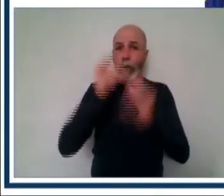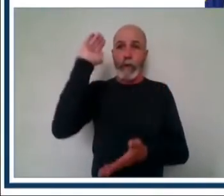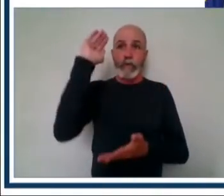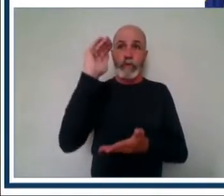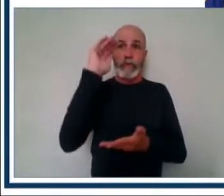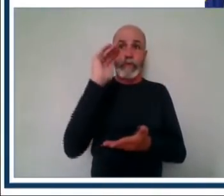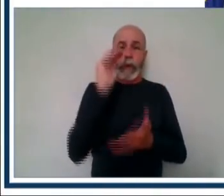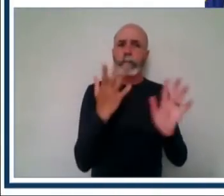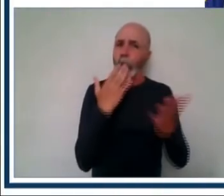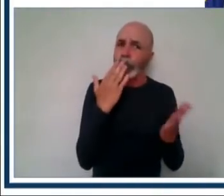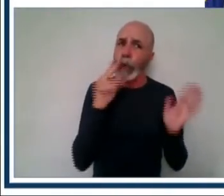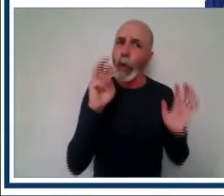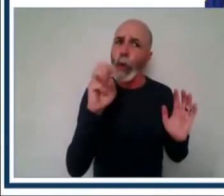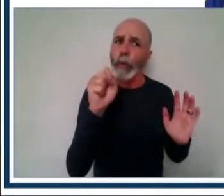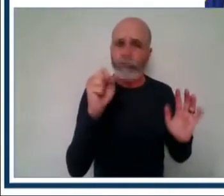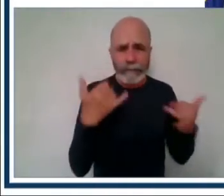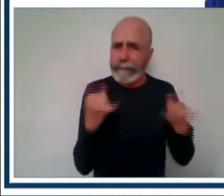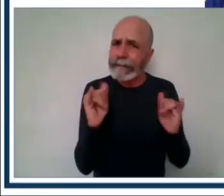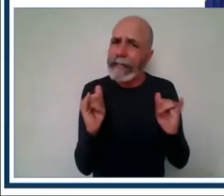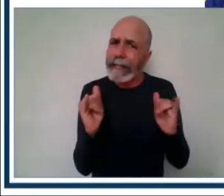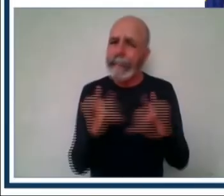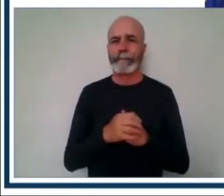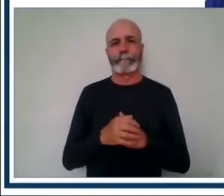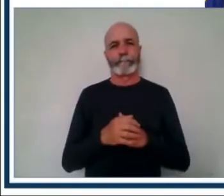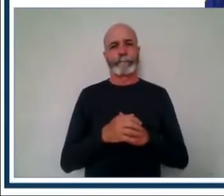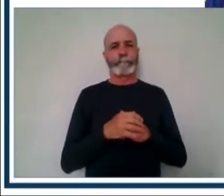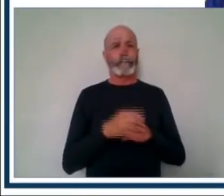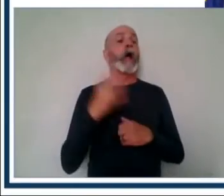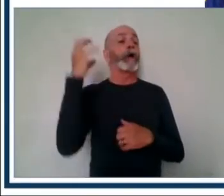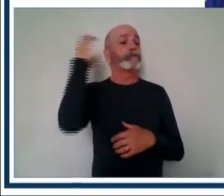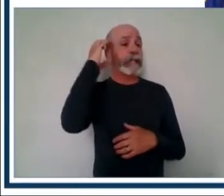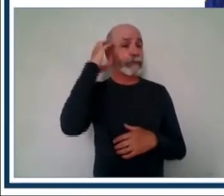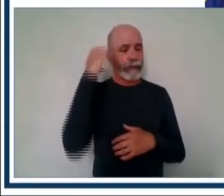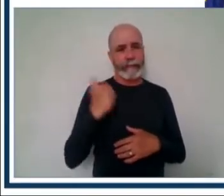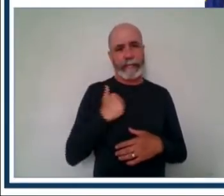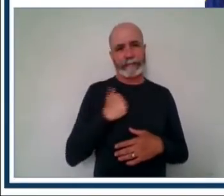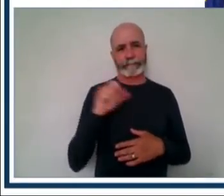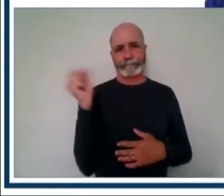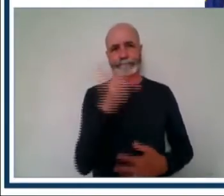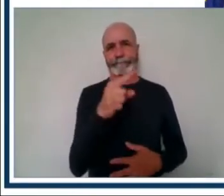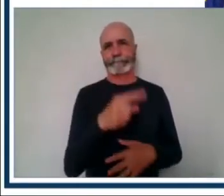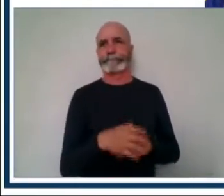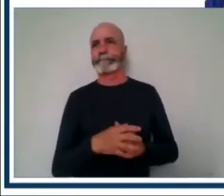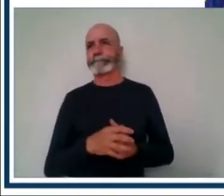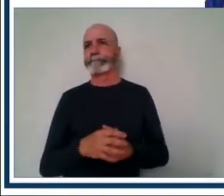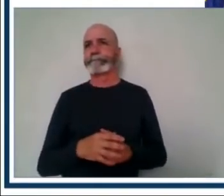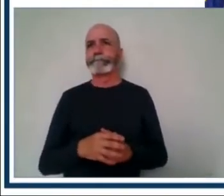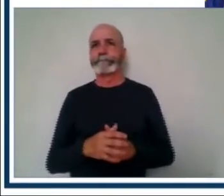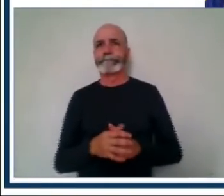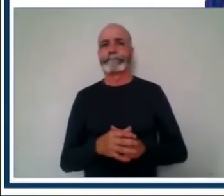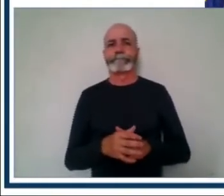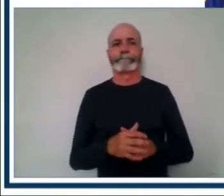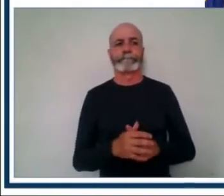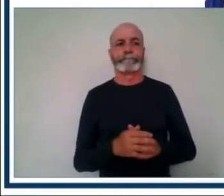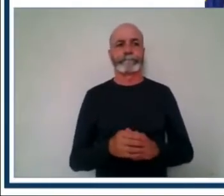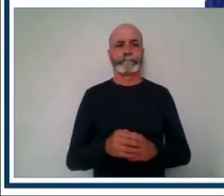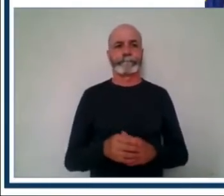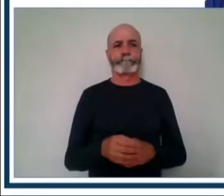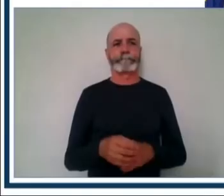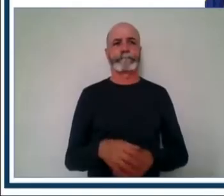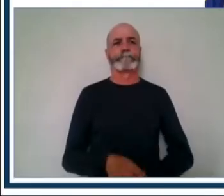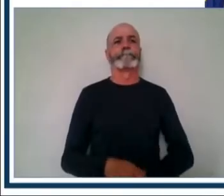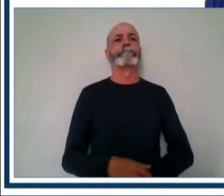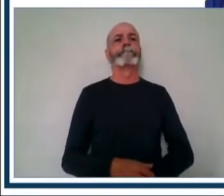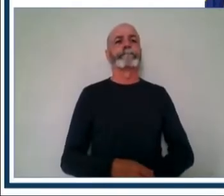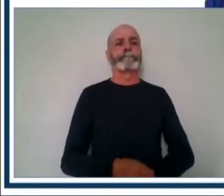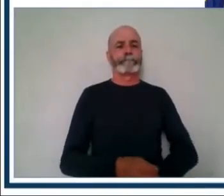Adrienne Blanc. Adrienne, go ahead. Good afternoon. My first question is to know how many